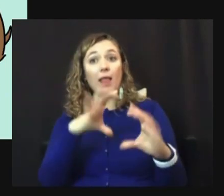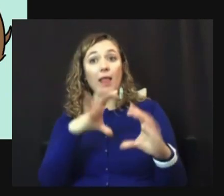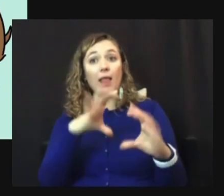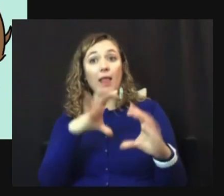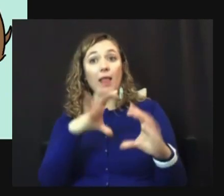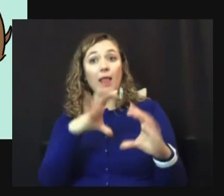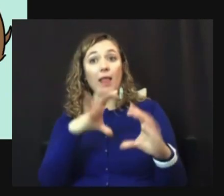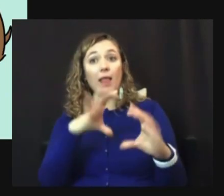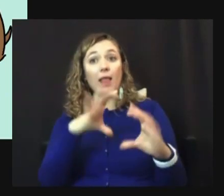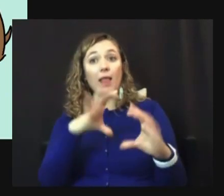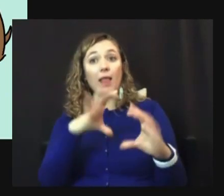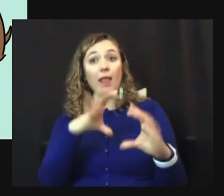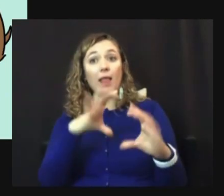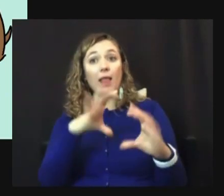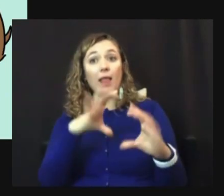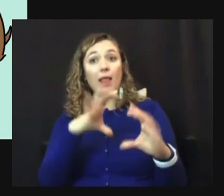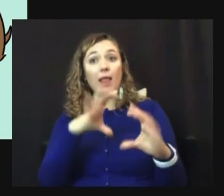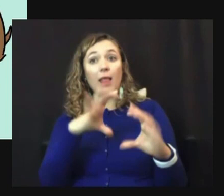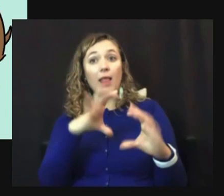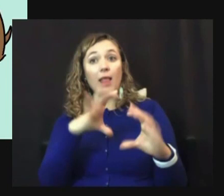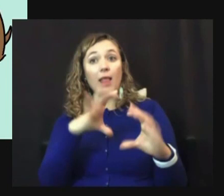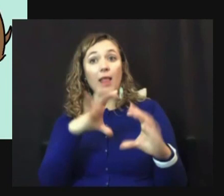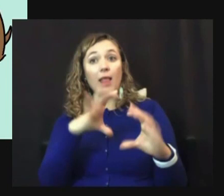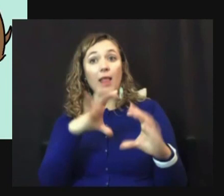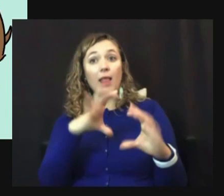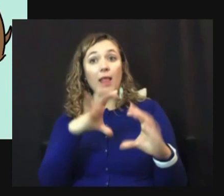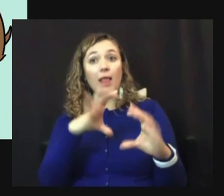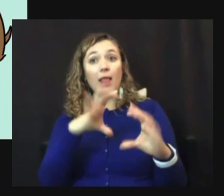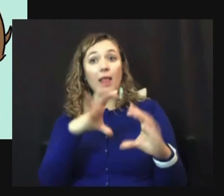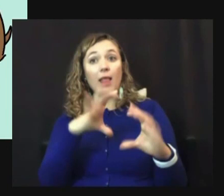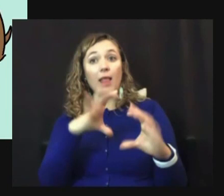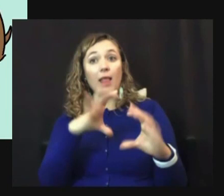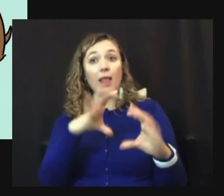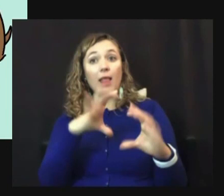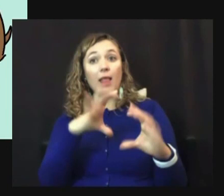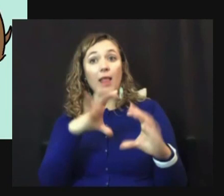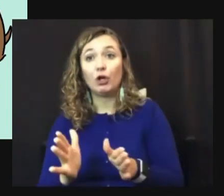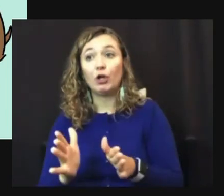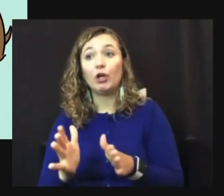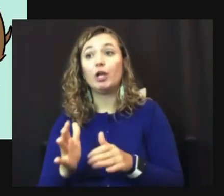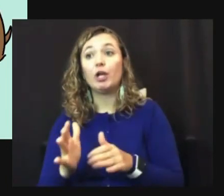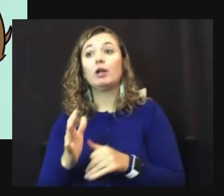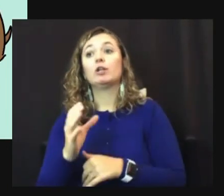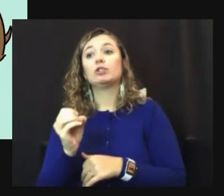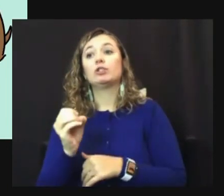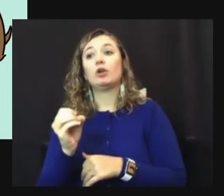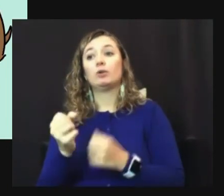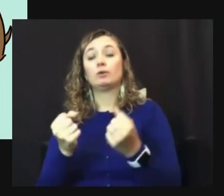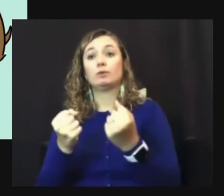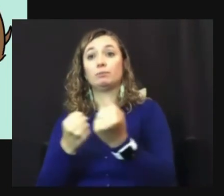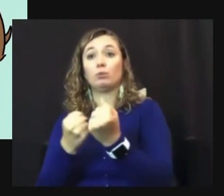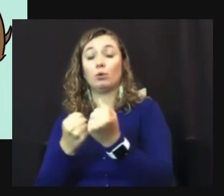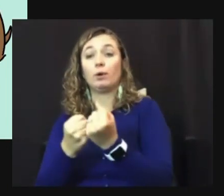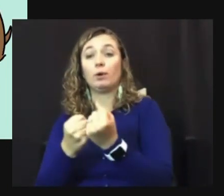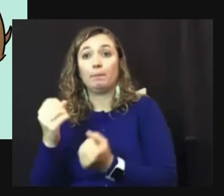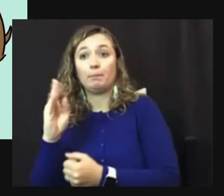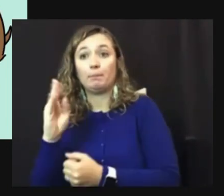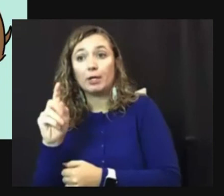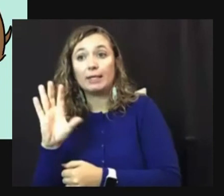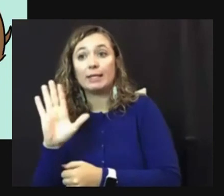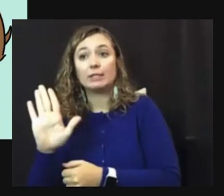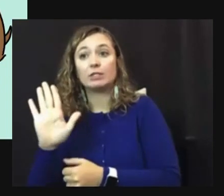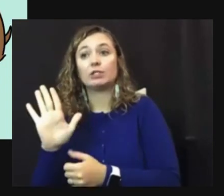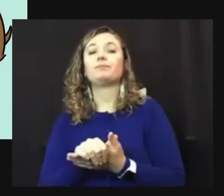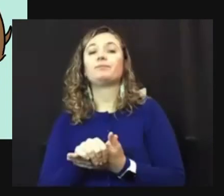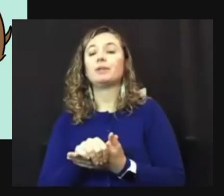know in order to be his assistance dog. I love that so much. Yeah, Matty also has a